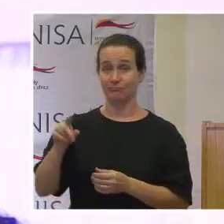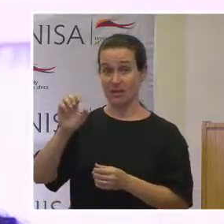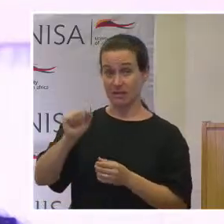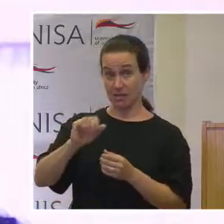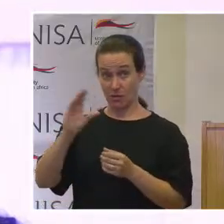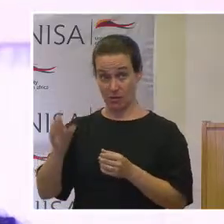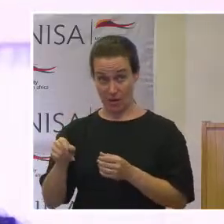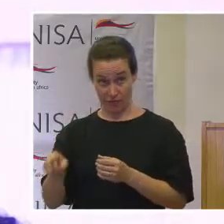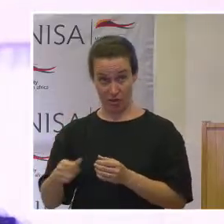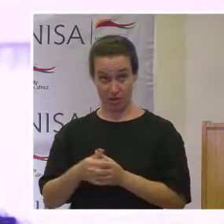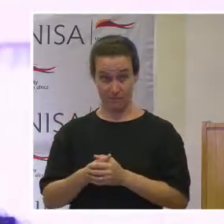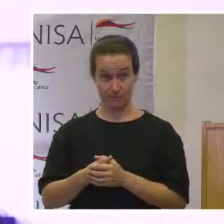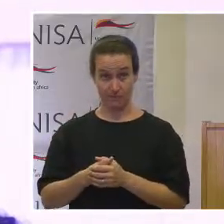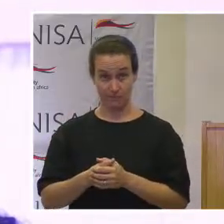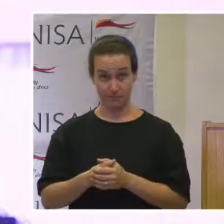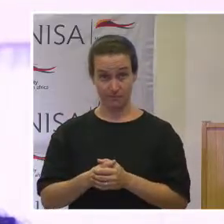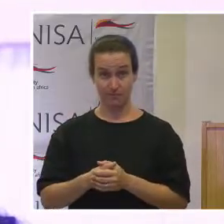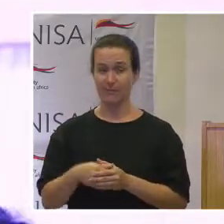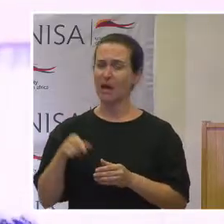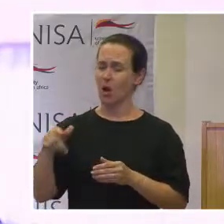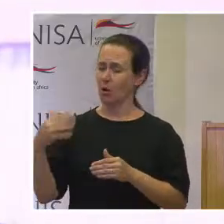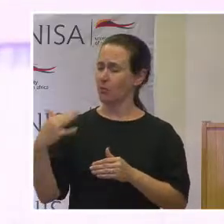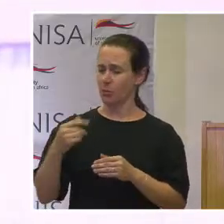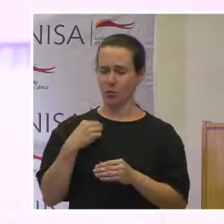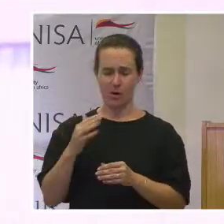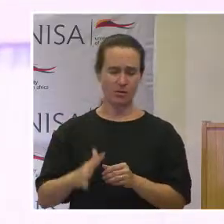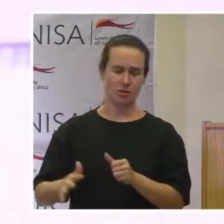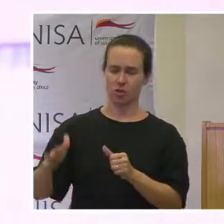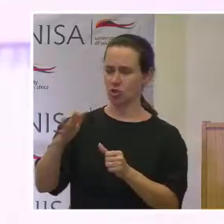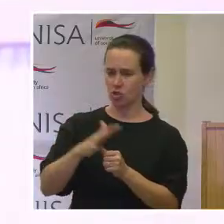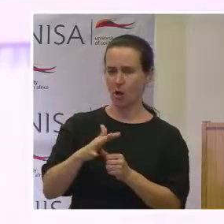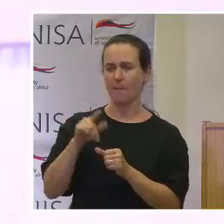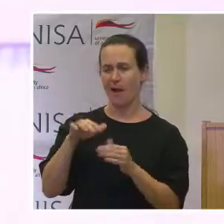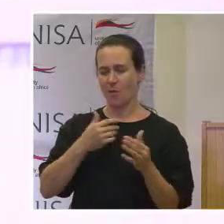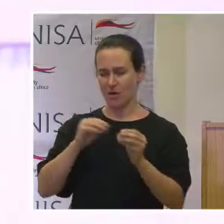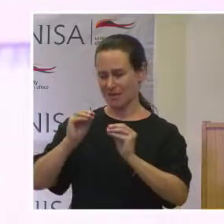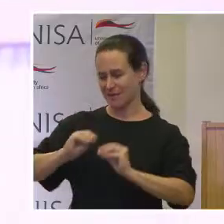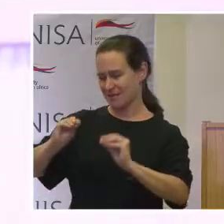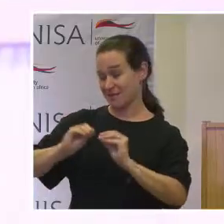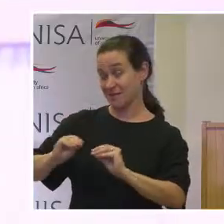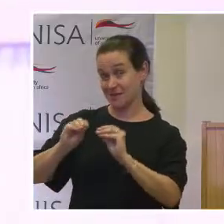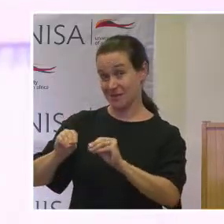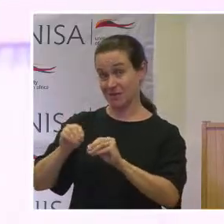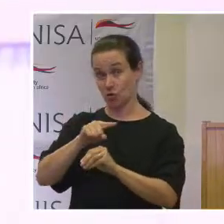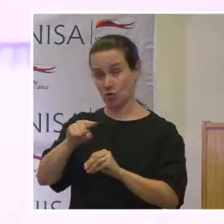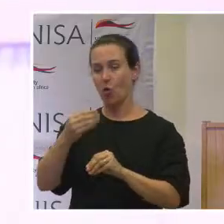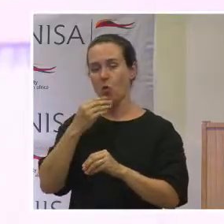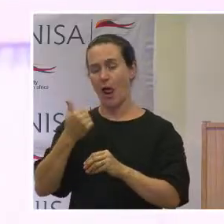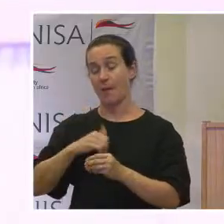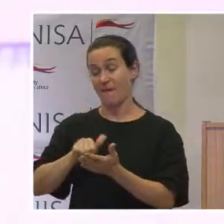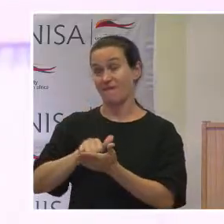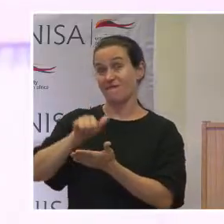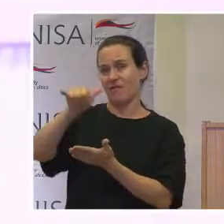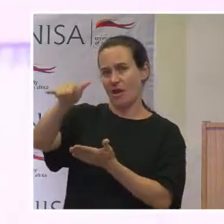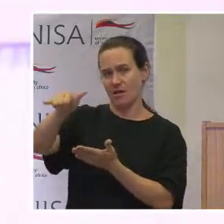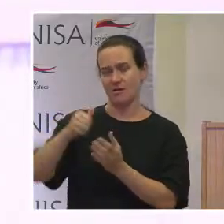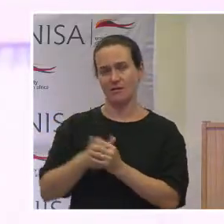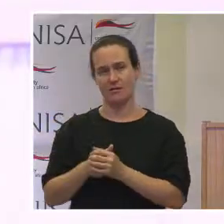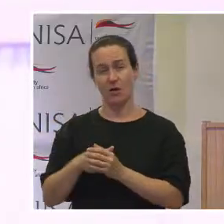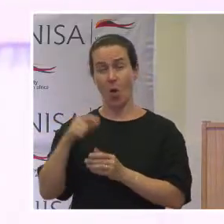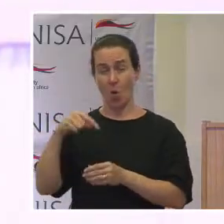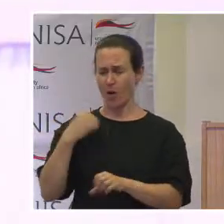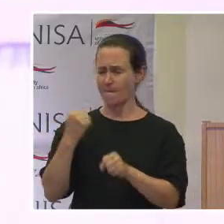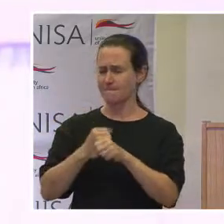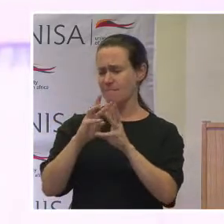Africa is at the forefront of pilot training. We produce the world's greatest